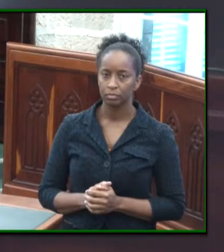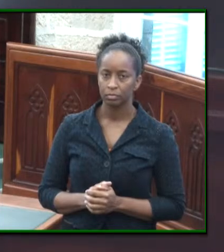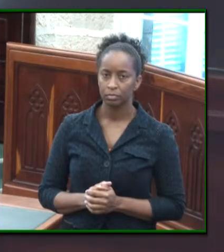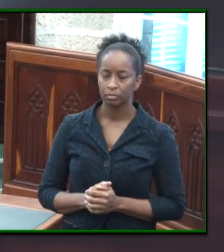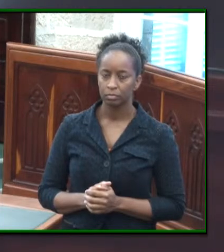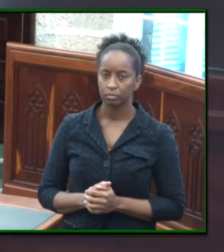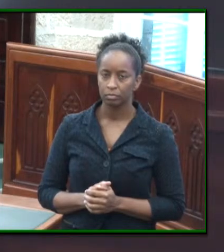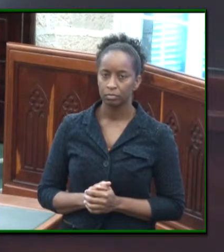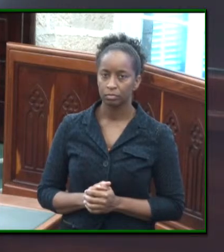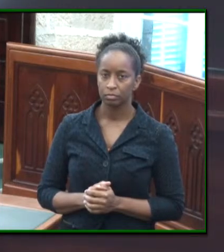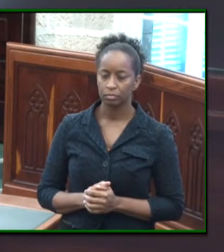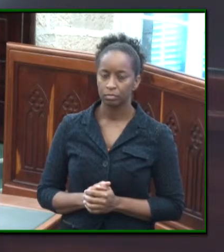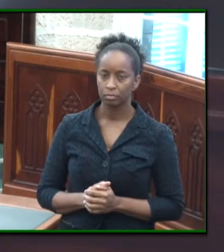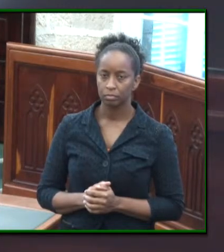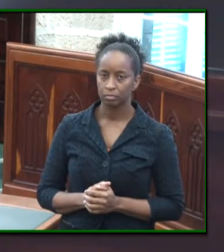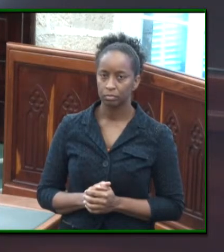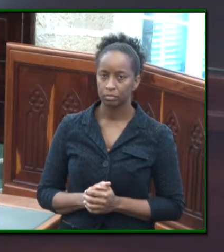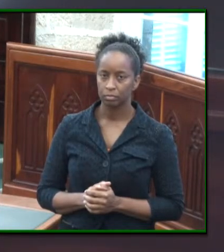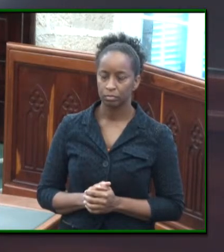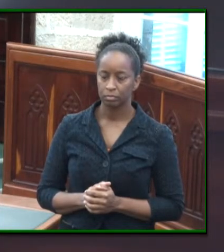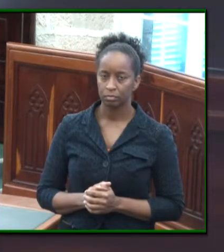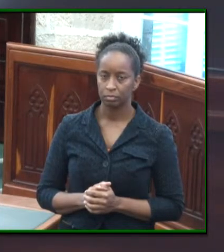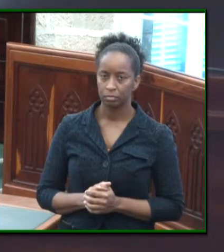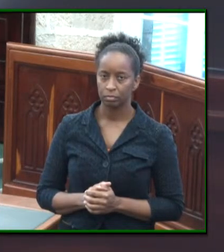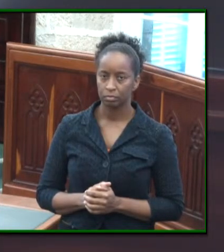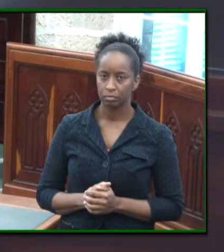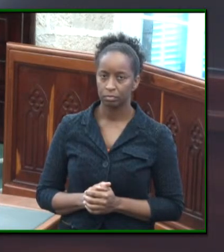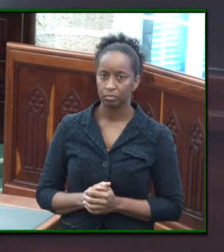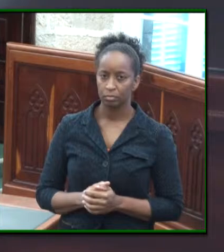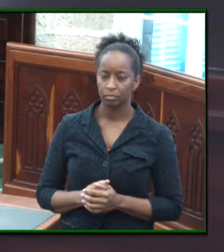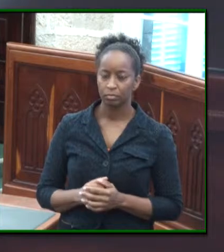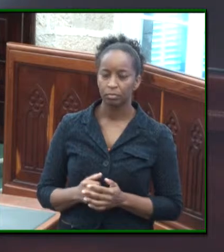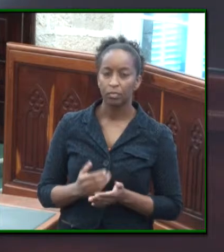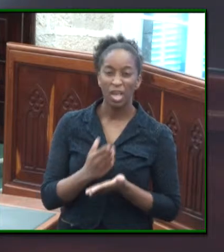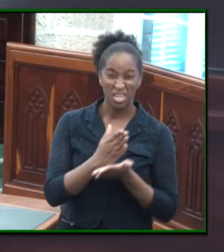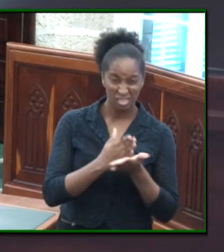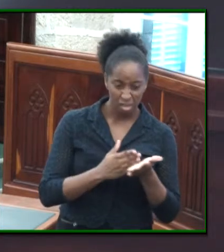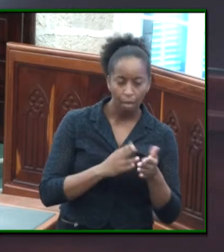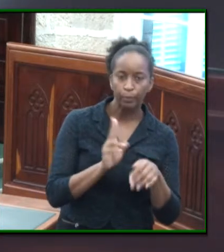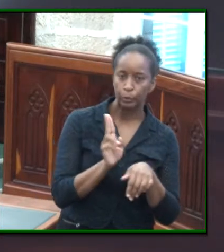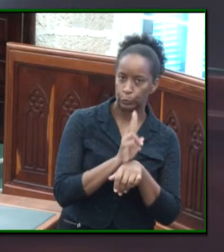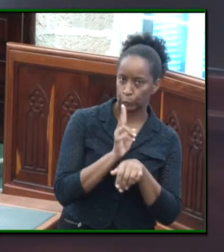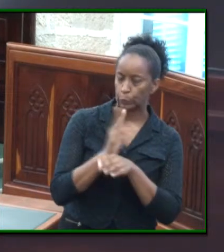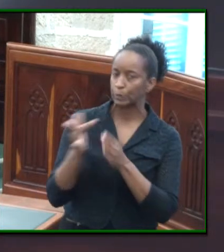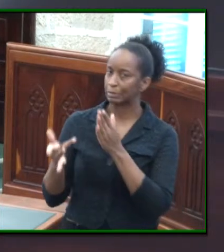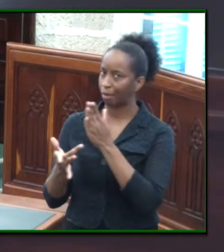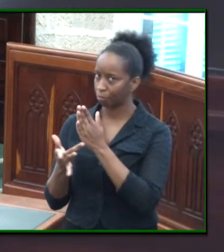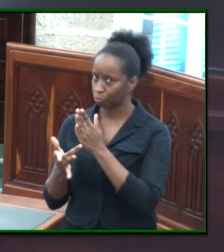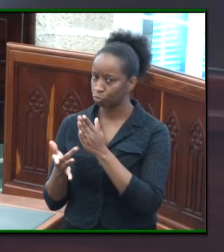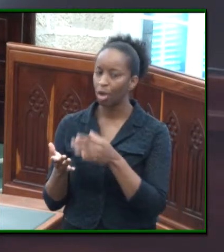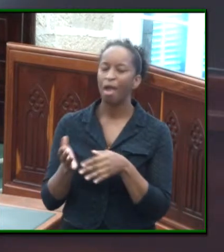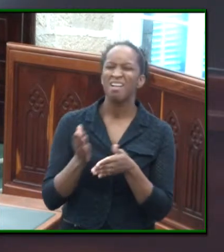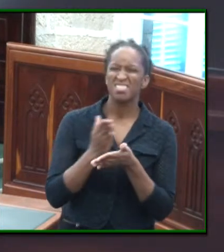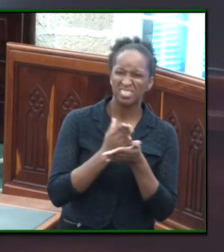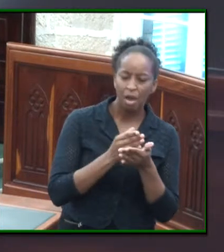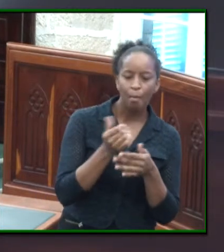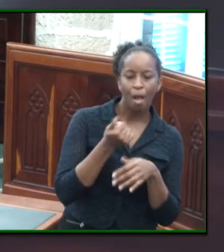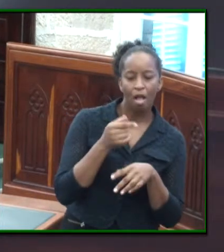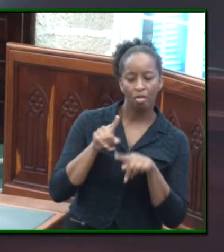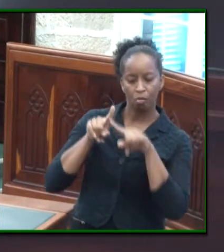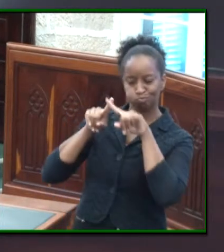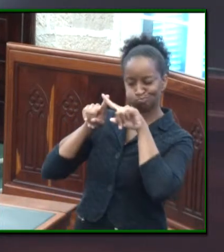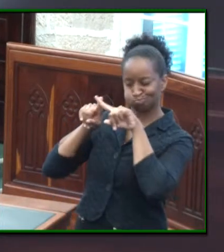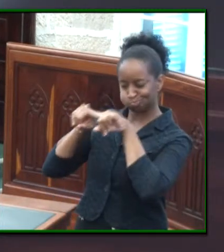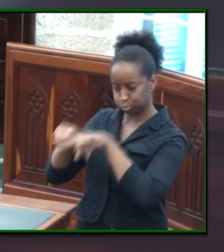That is our role, to protect, to serve, and arrest persons when they commit crime. And we will not pull back from